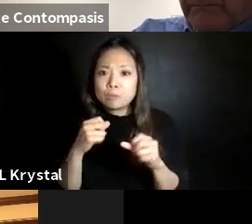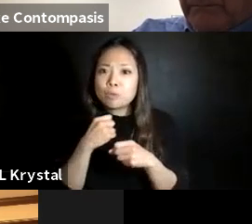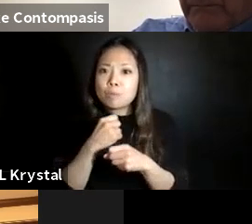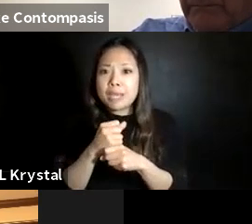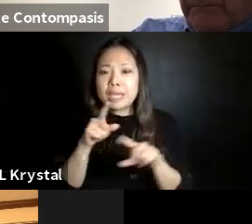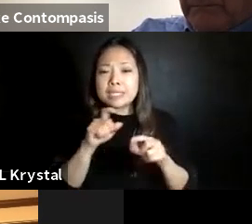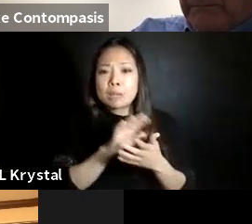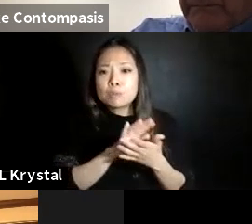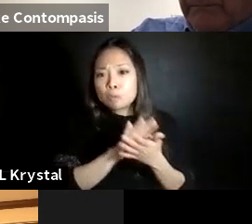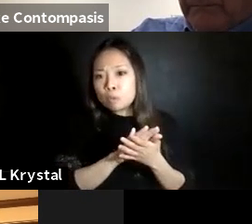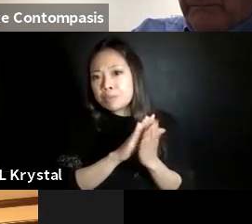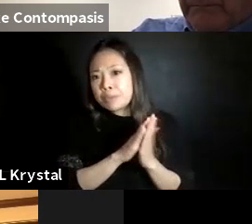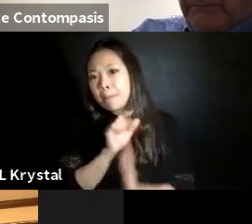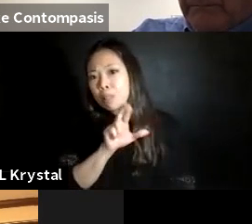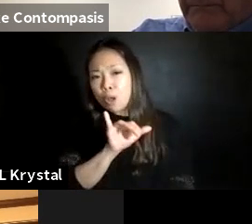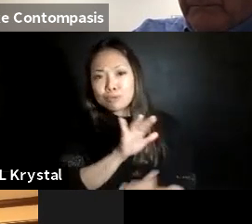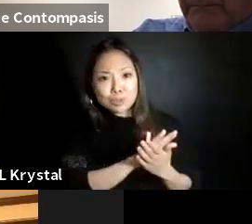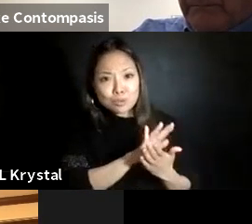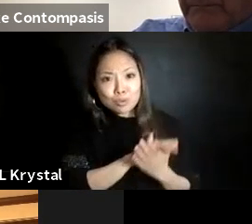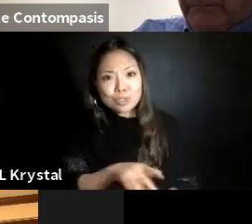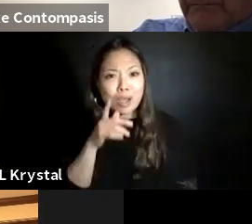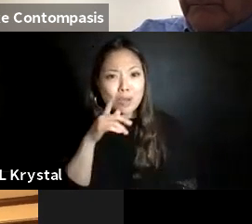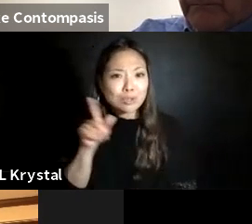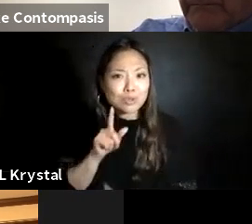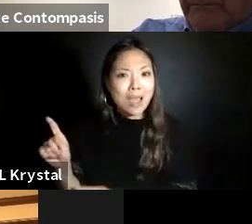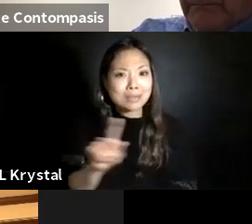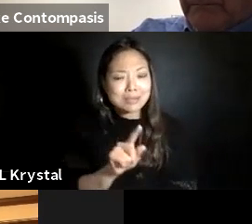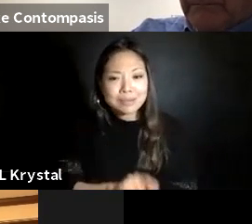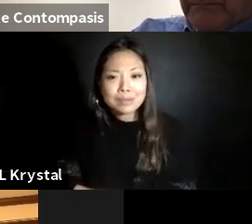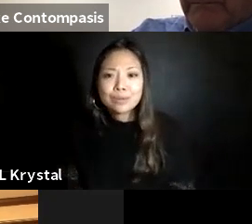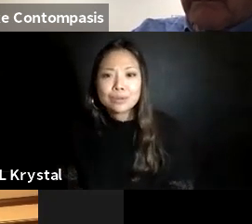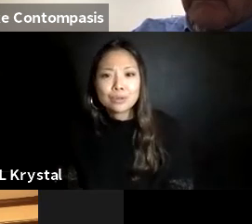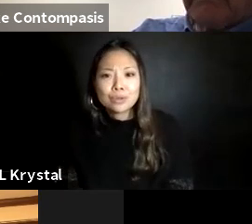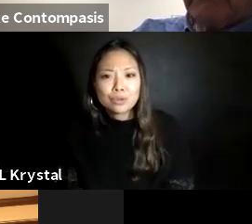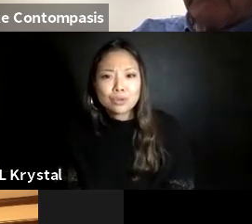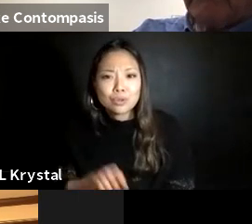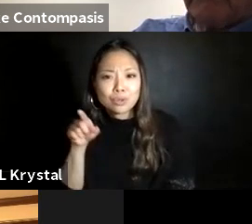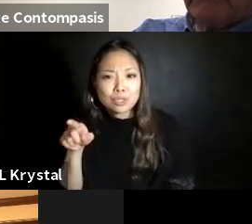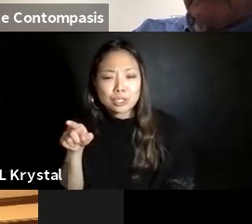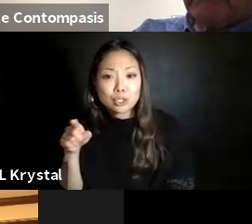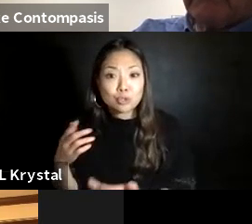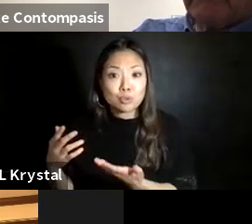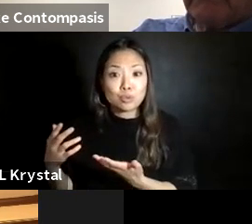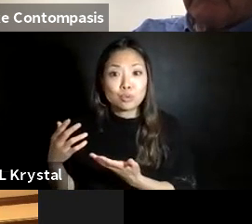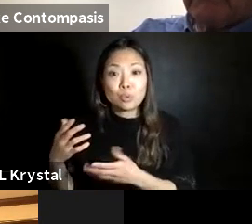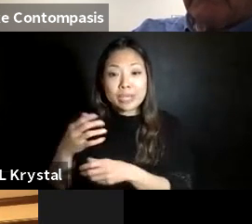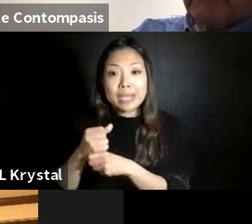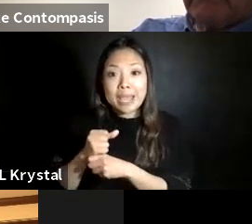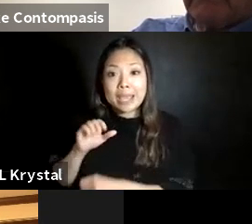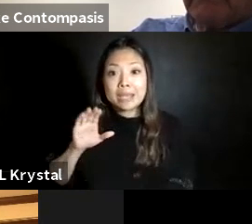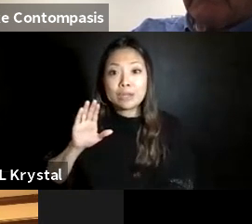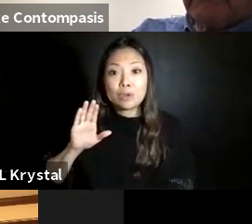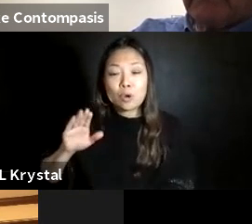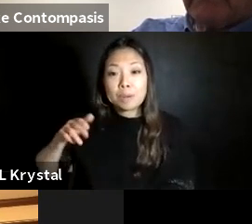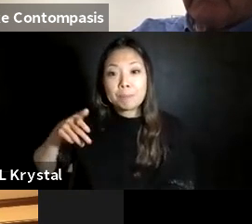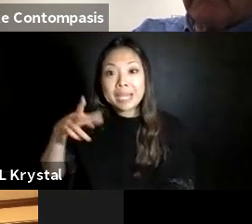schools. So I just want to ask, did you earn your PhD through being lucky?